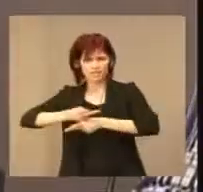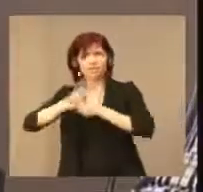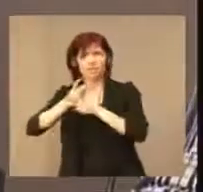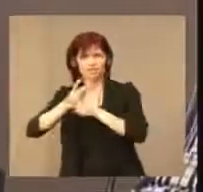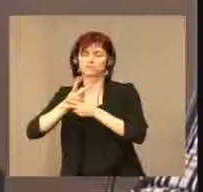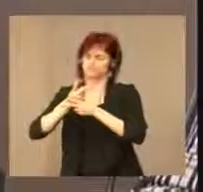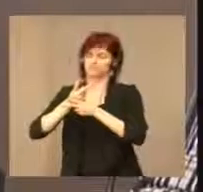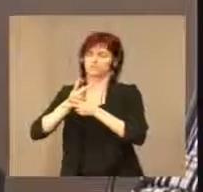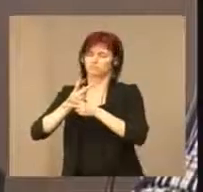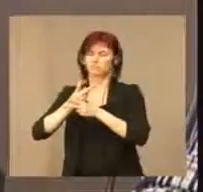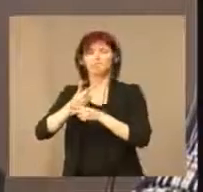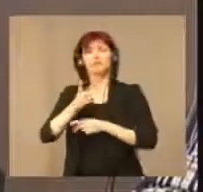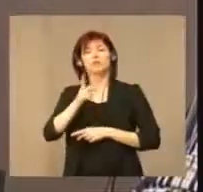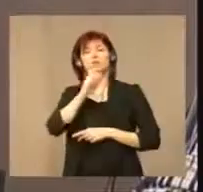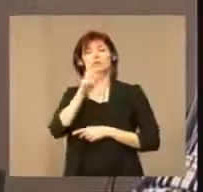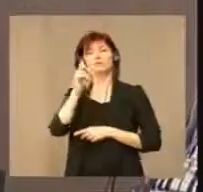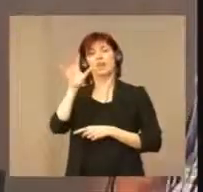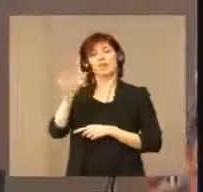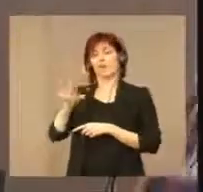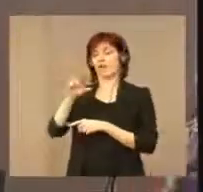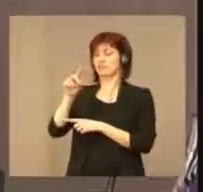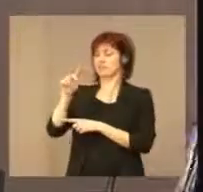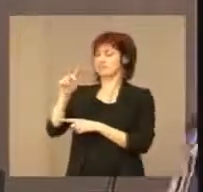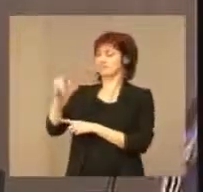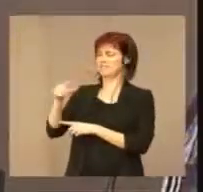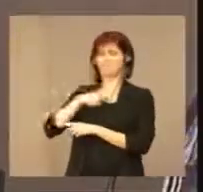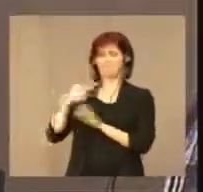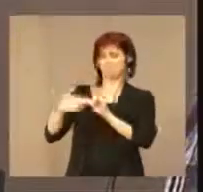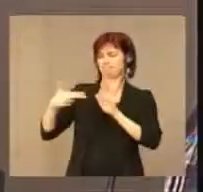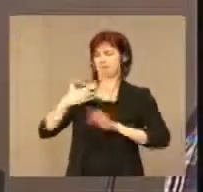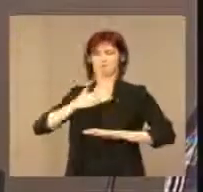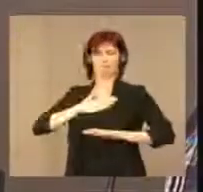it's a very important program. I call it my little program.